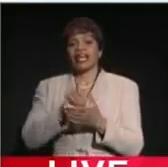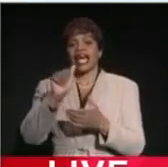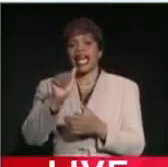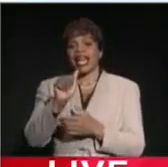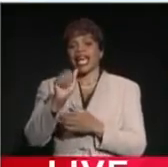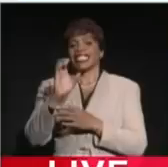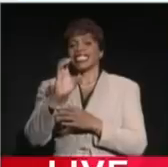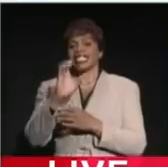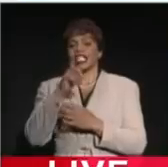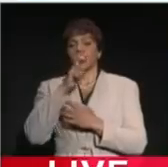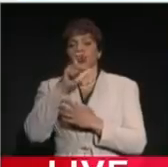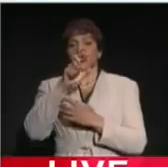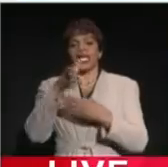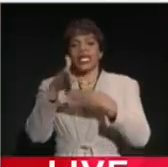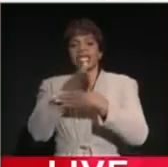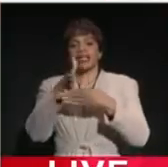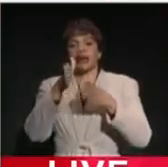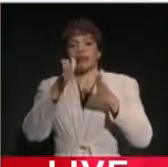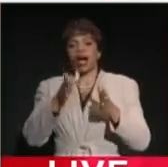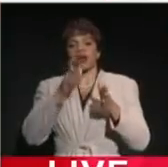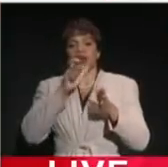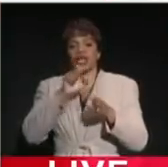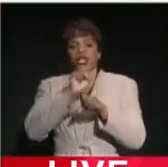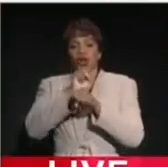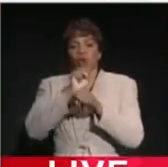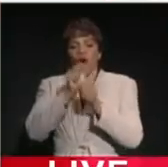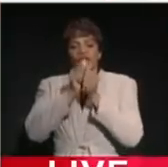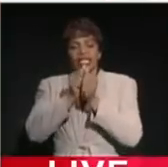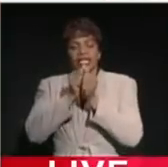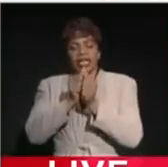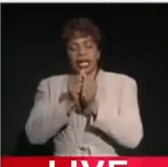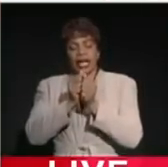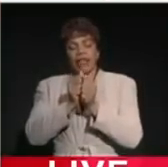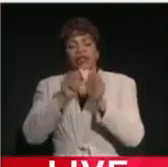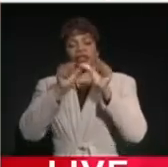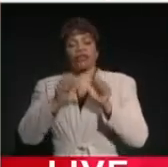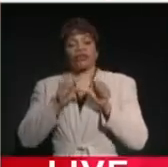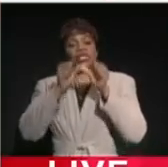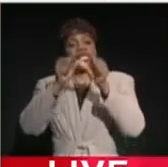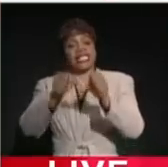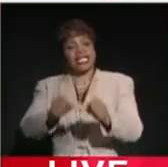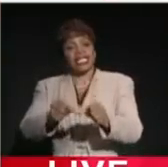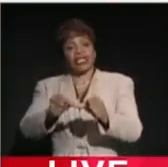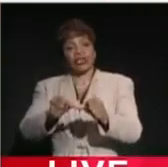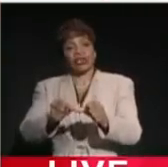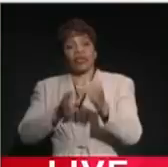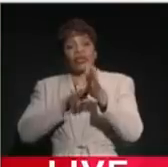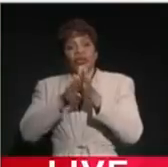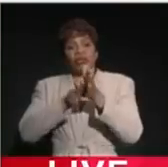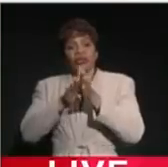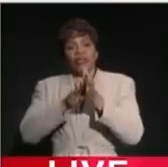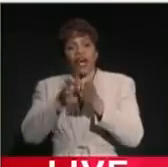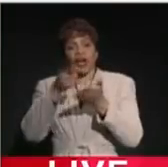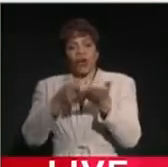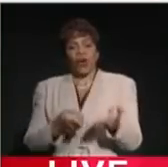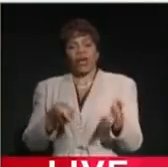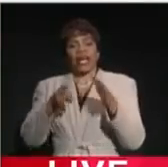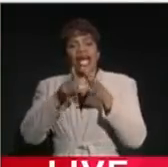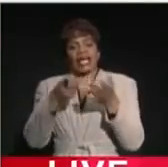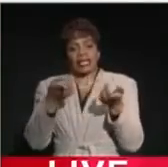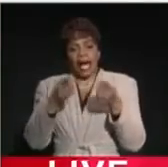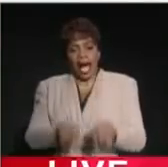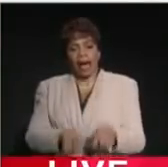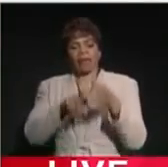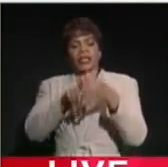partner working on the ground, hand in glove, to continue to develop the momentum that has started its nascent stages.